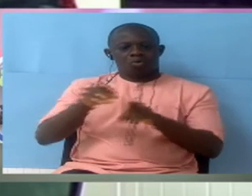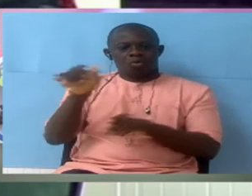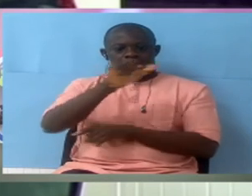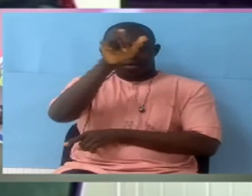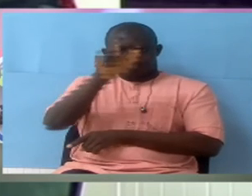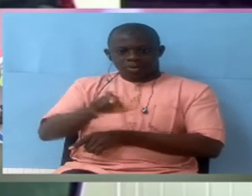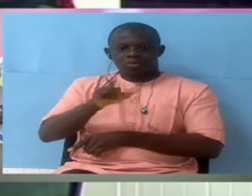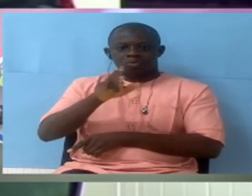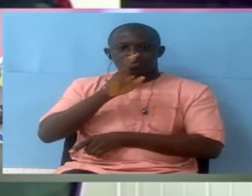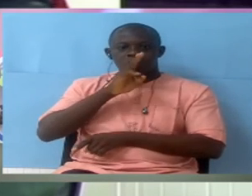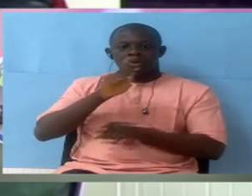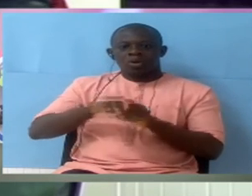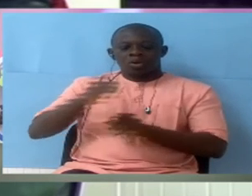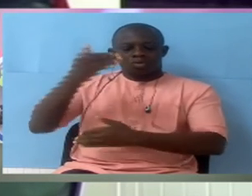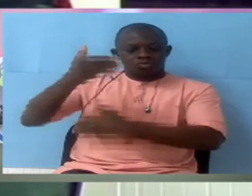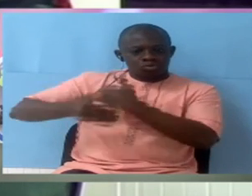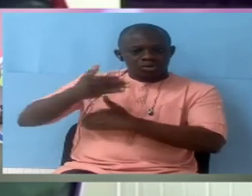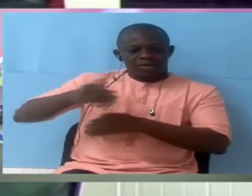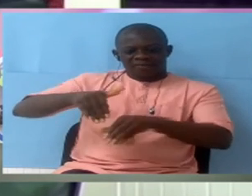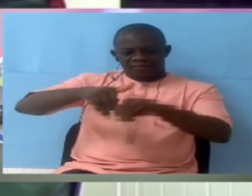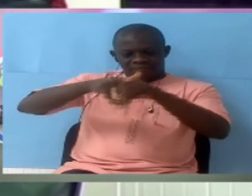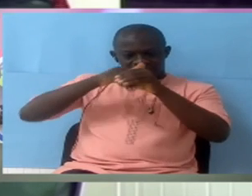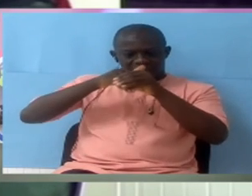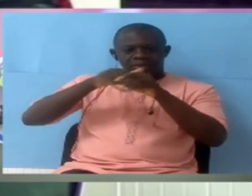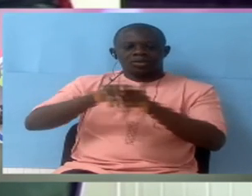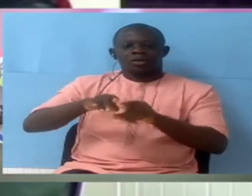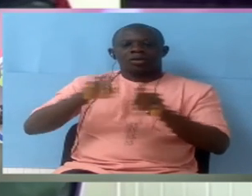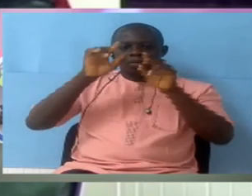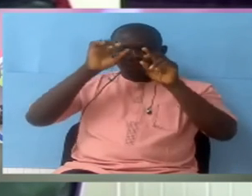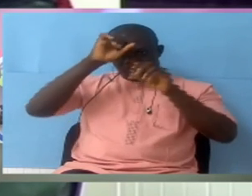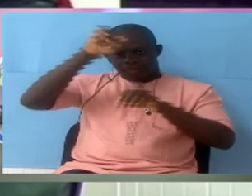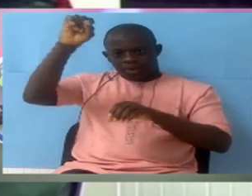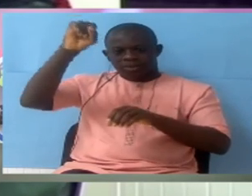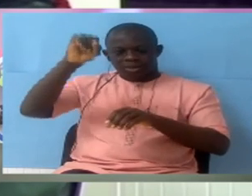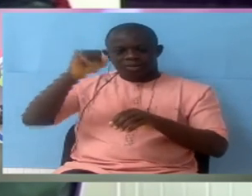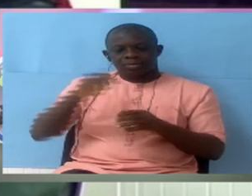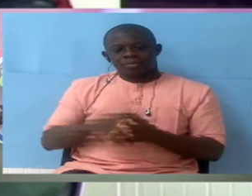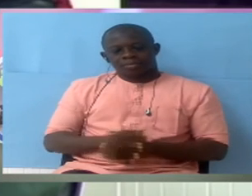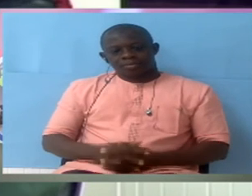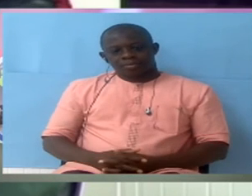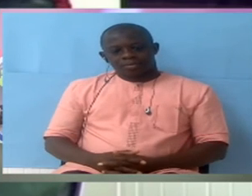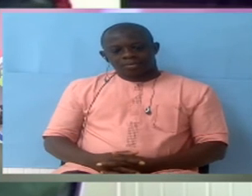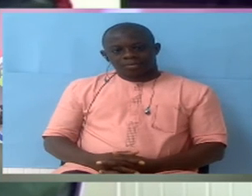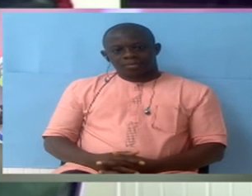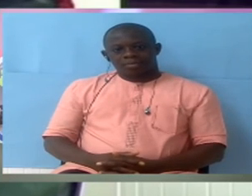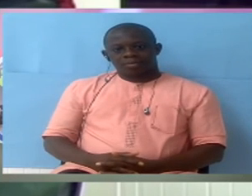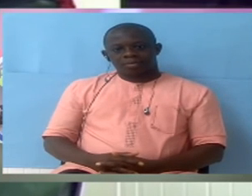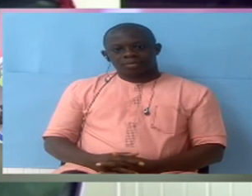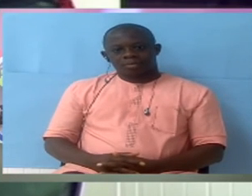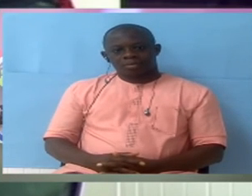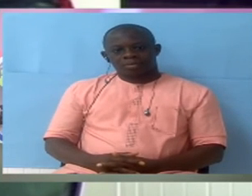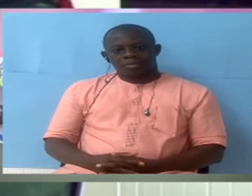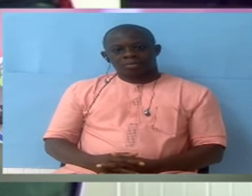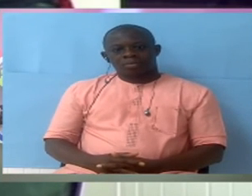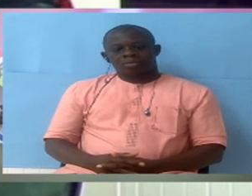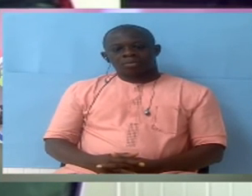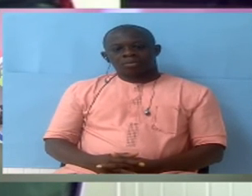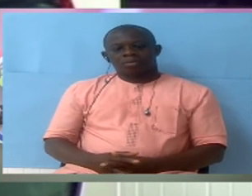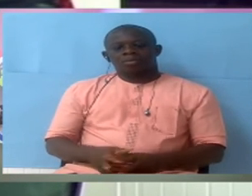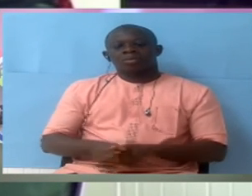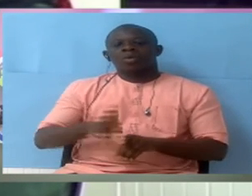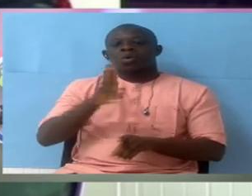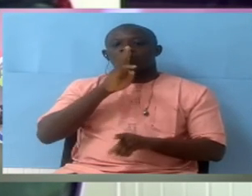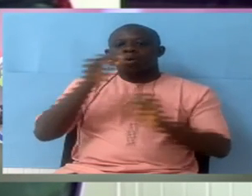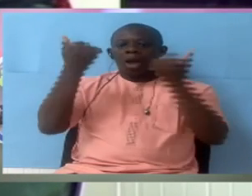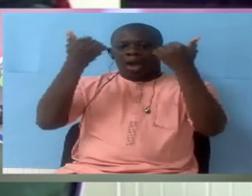somebody very close to the president. Ci la ne xara ma yegal ko ko xamne ku jegeñ president bi la. Who happens to be